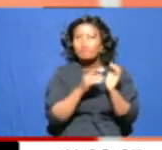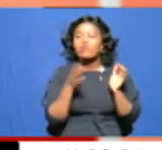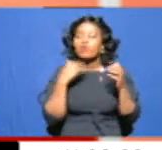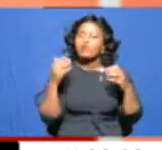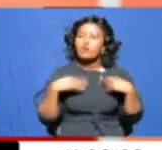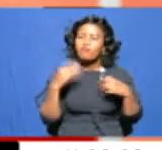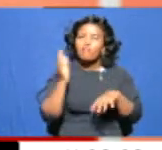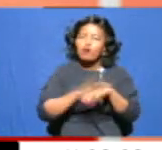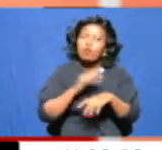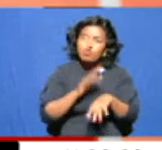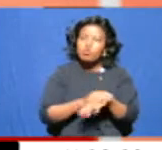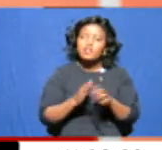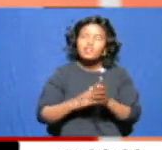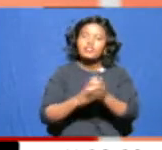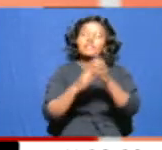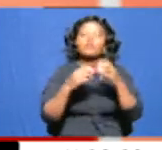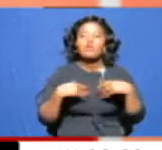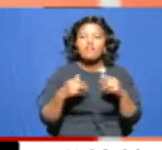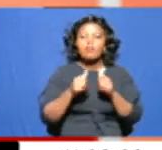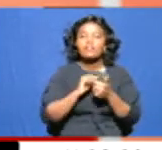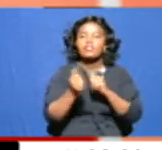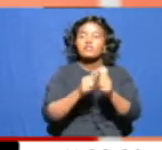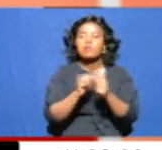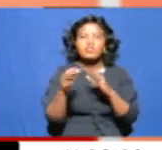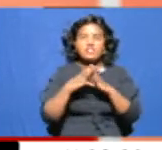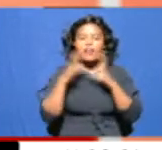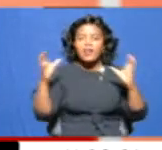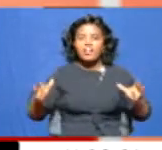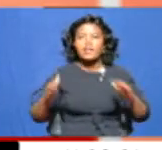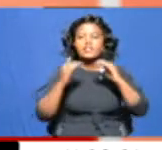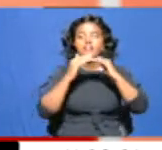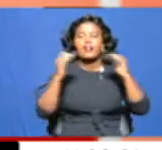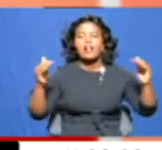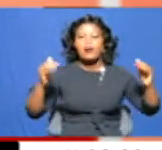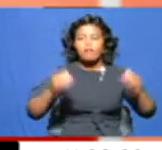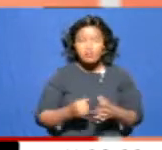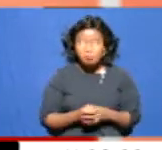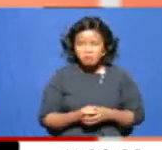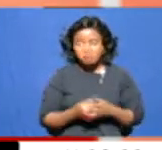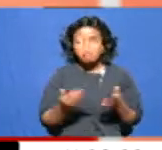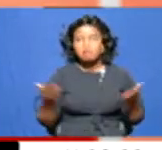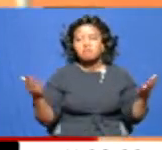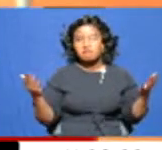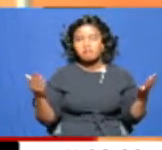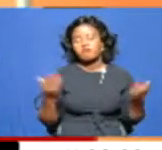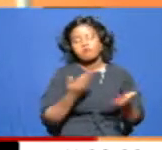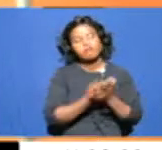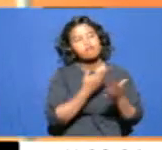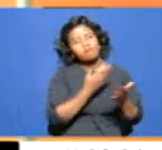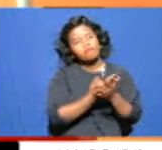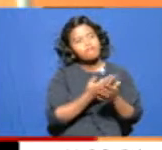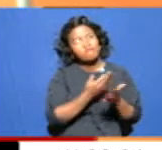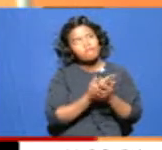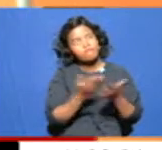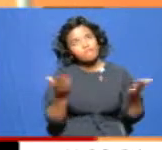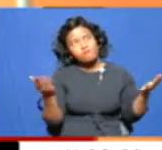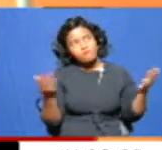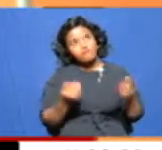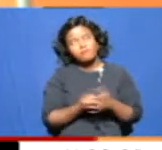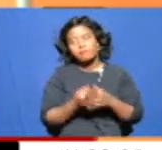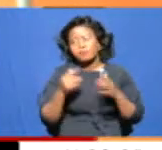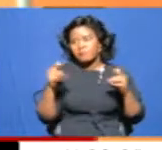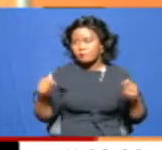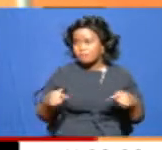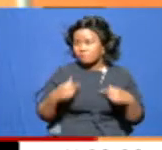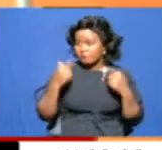put sport to another great level. Mm-hmm. Oh. Well said. Couldn't have put it any better myself.